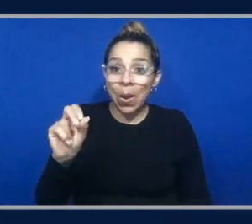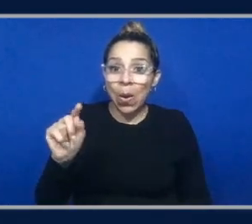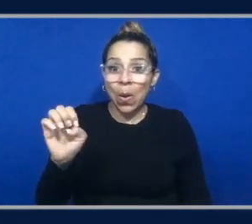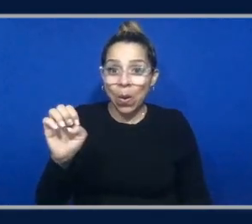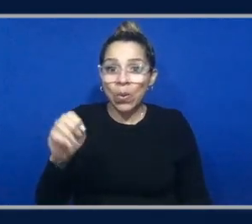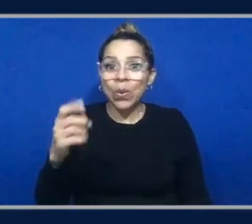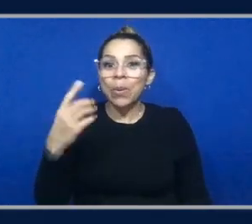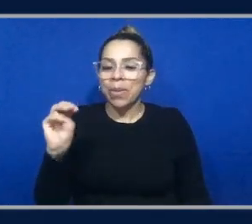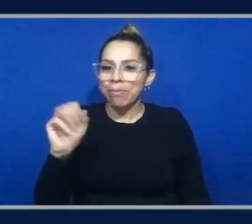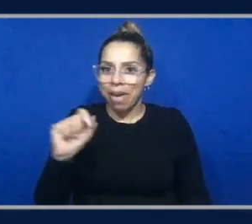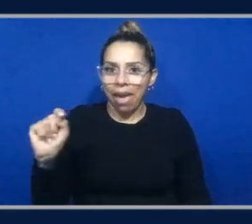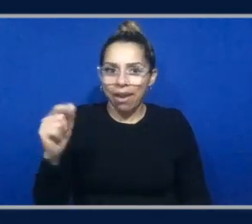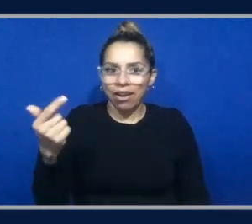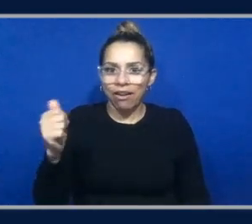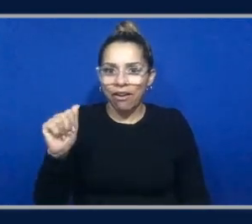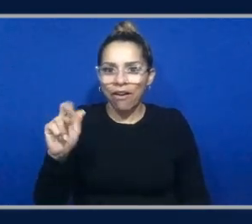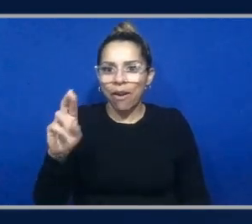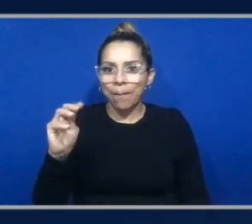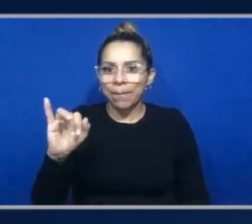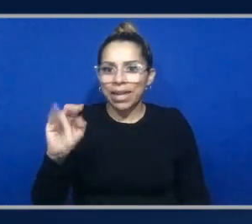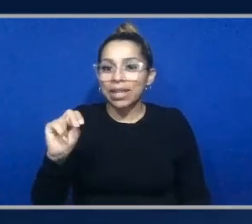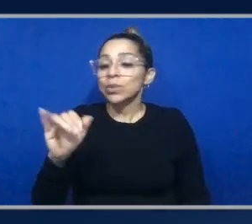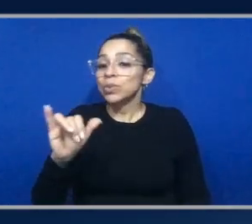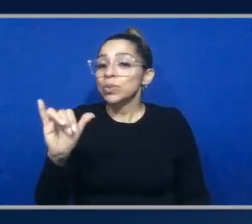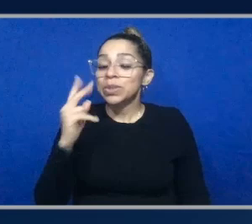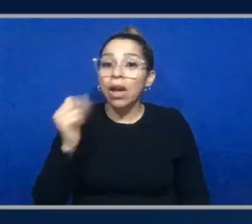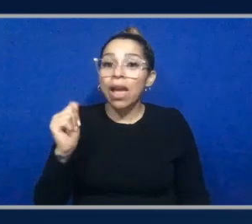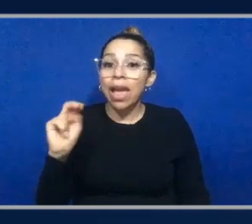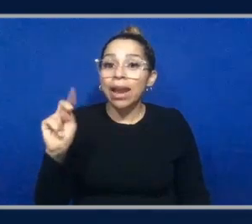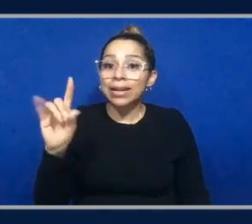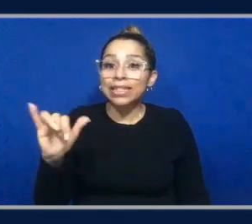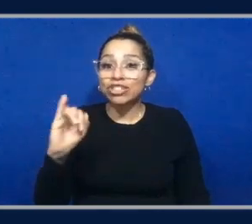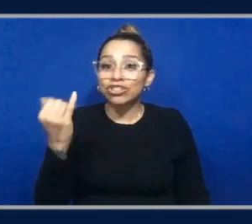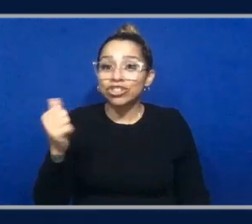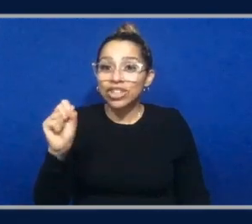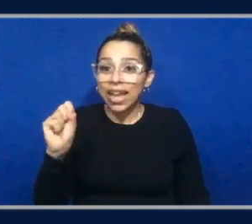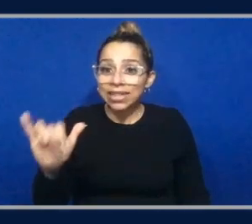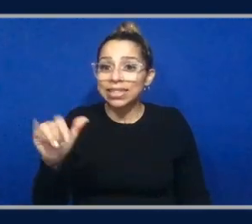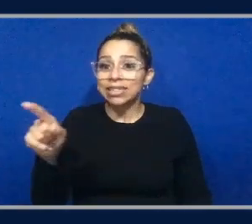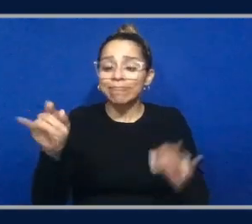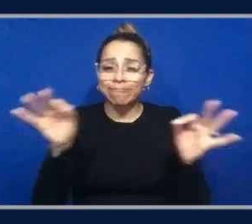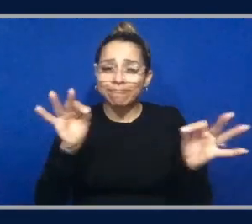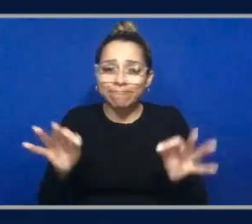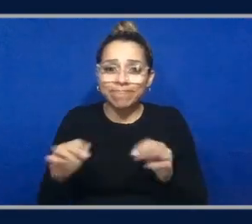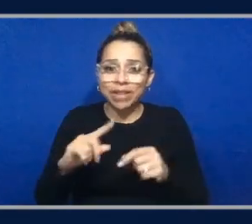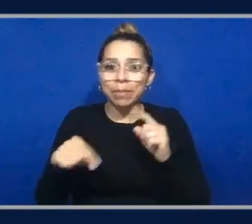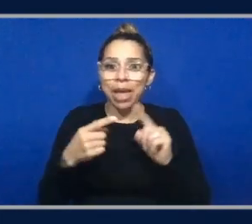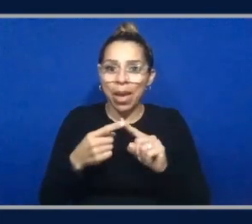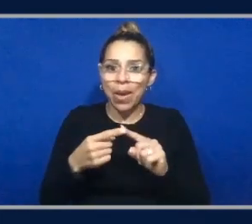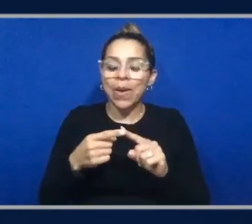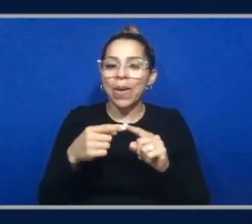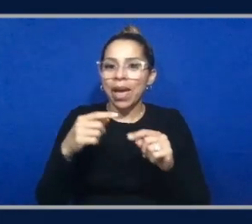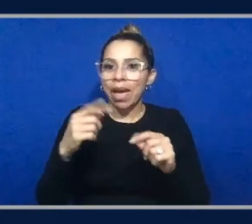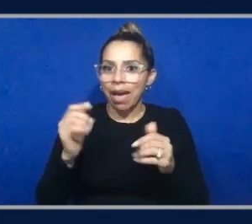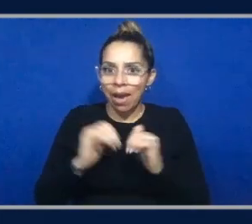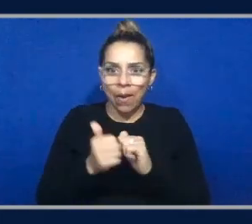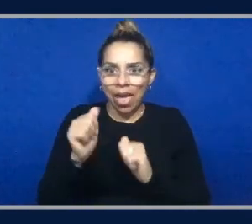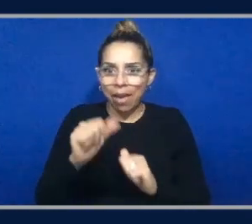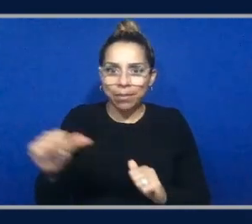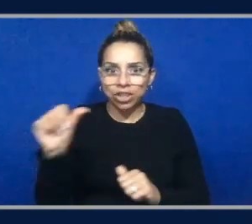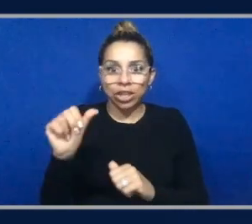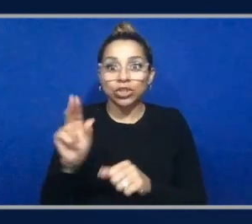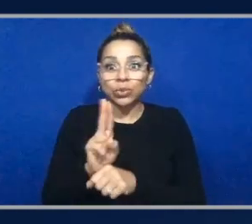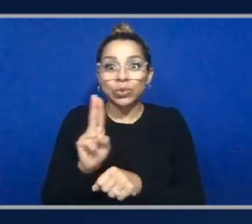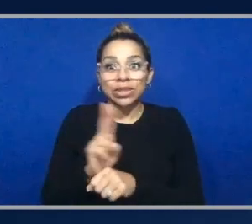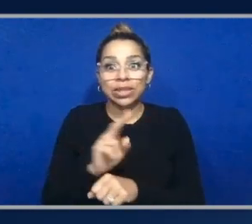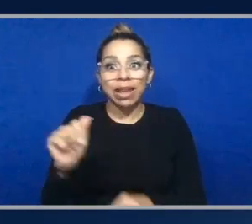at AWS reInvent, and he was all about how Amazon is using AWS. Yeah. How big was that for